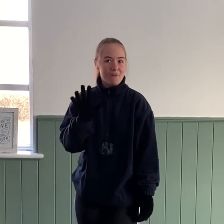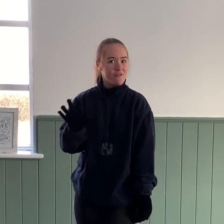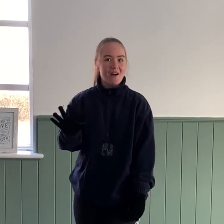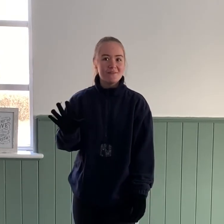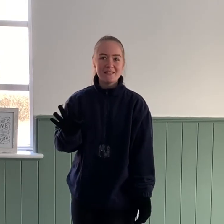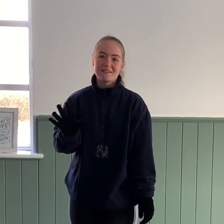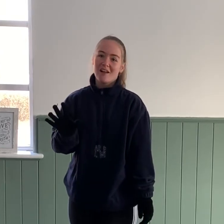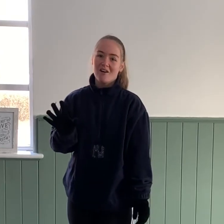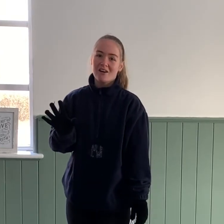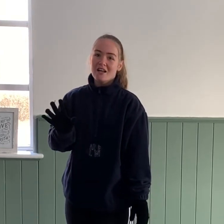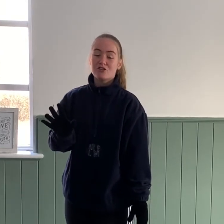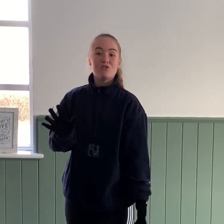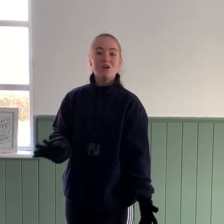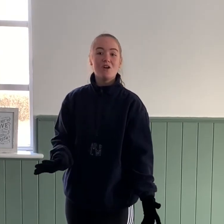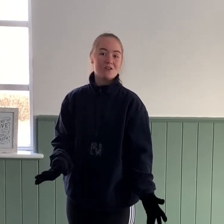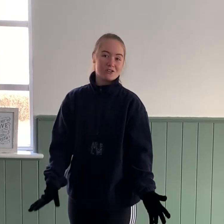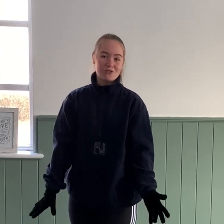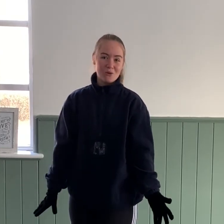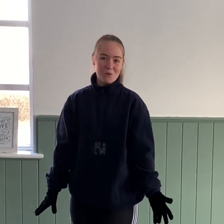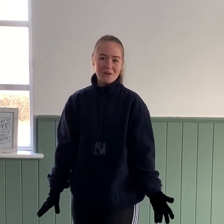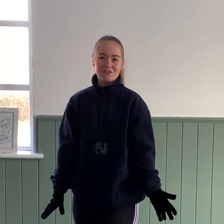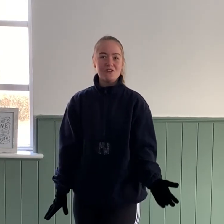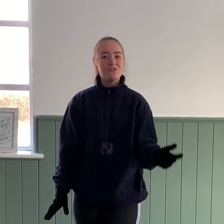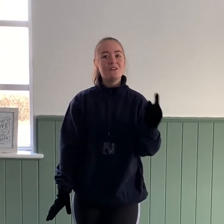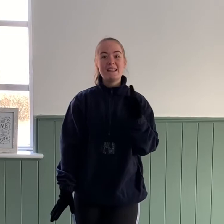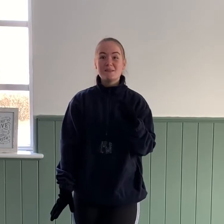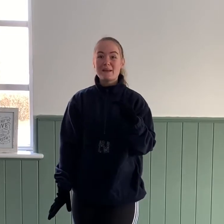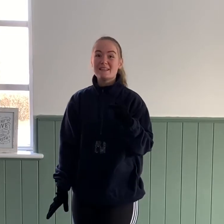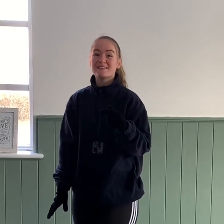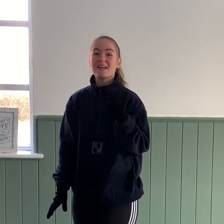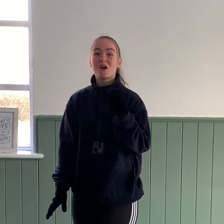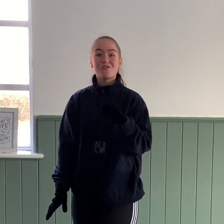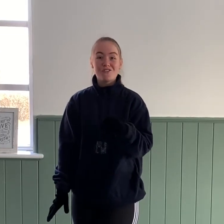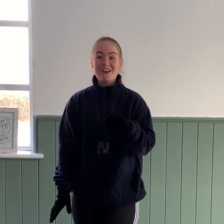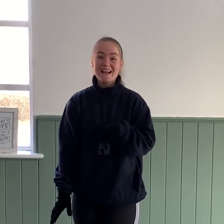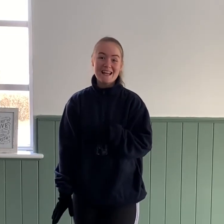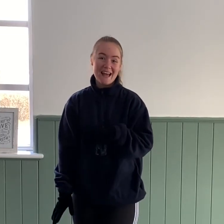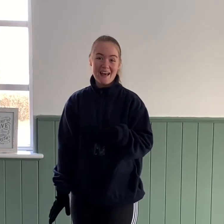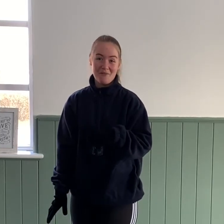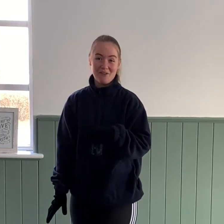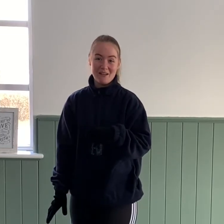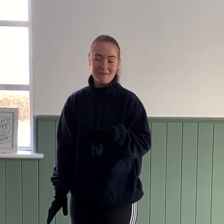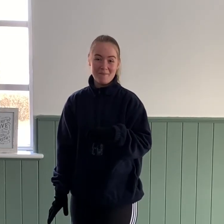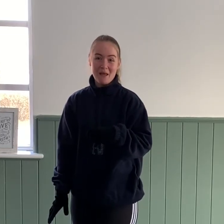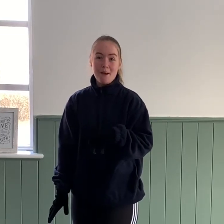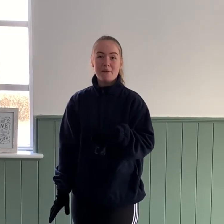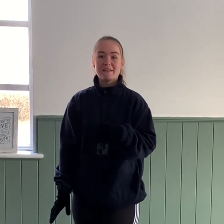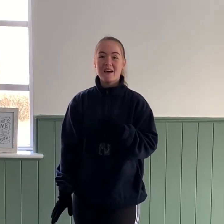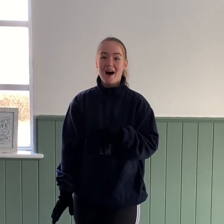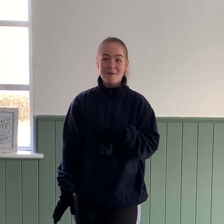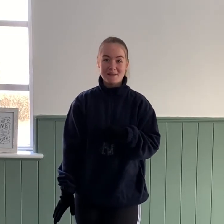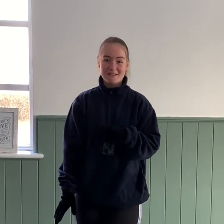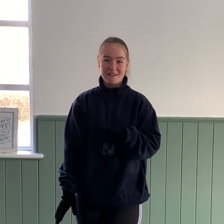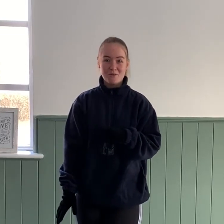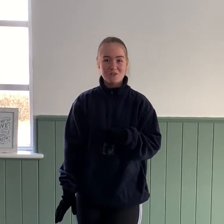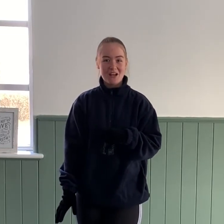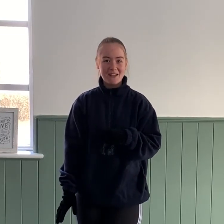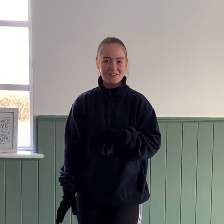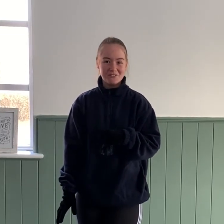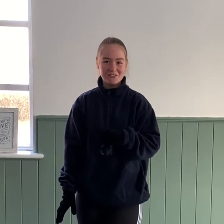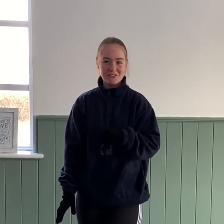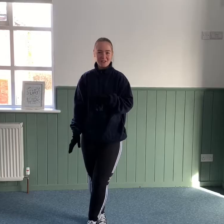only about 5 minutes long, so not long at all. So you need to be listening really carefully, because I'm going to set